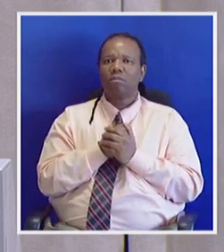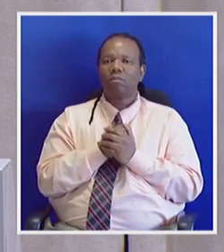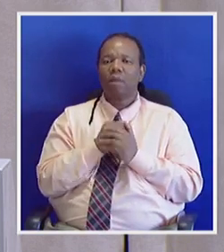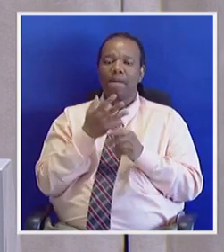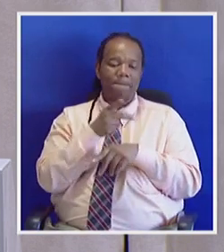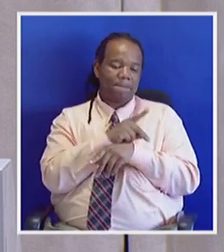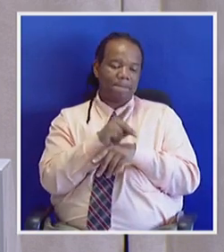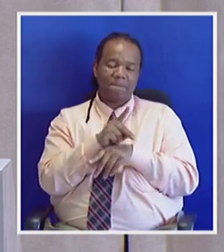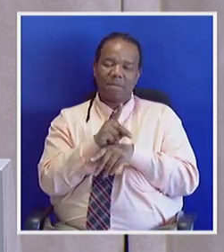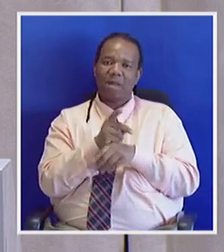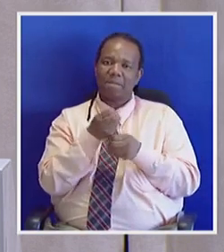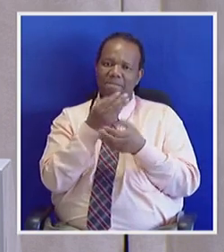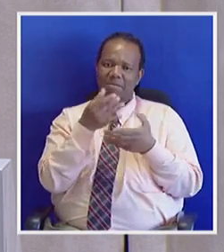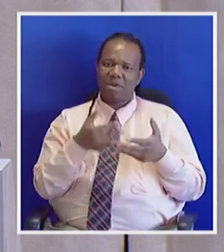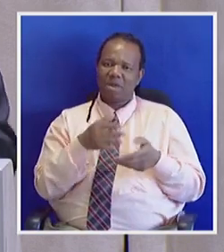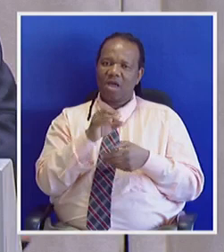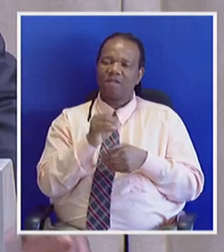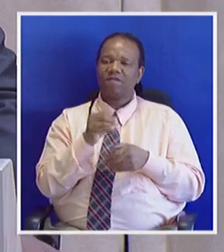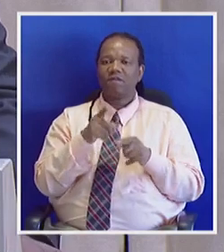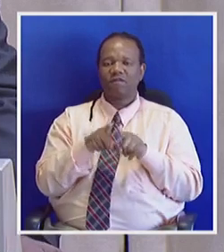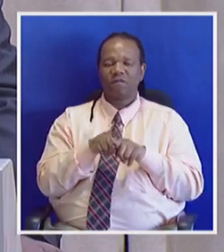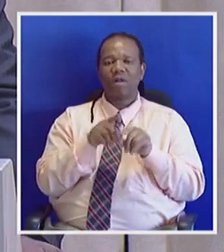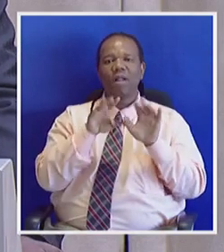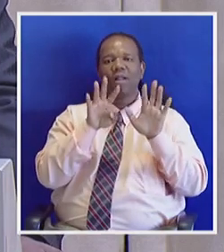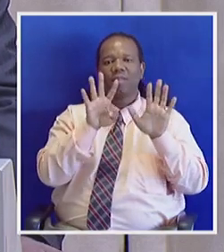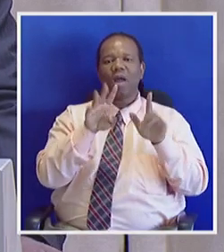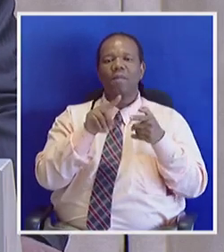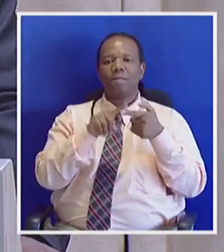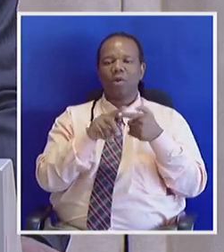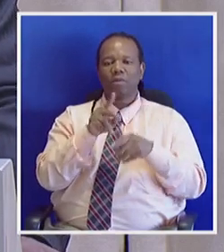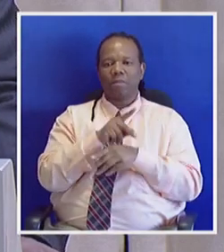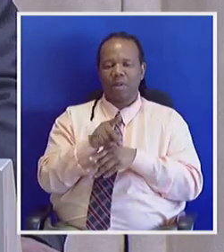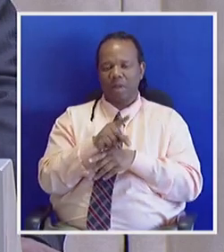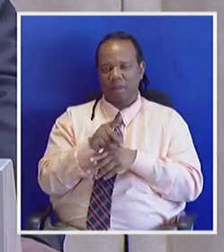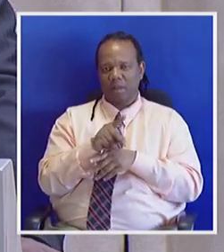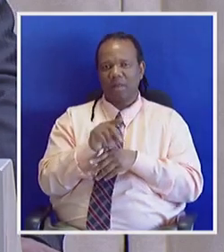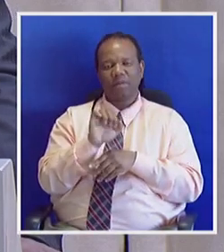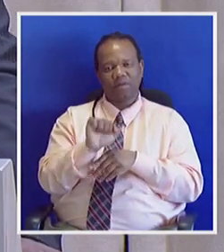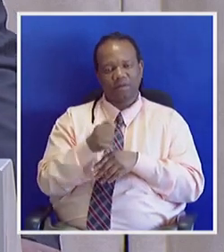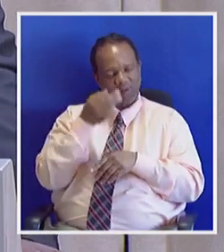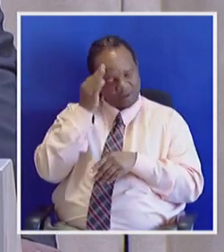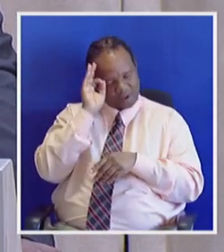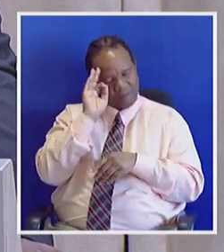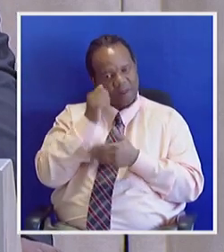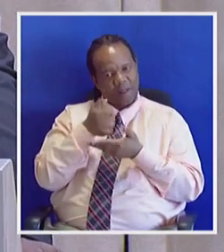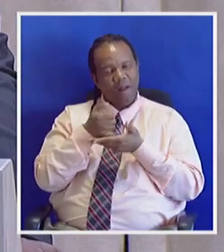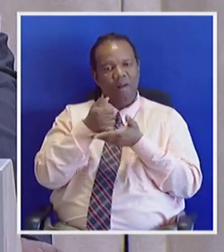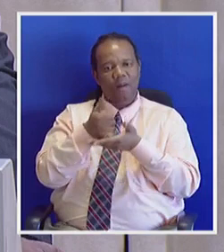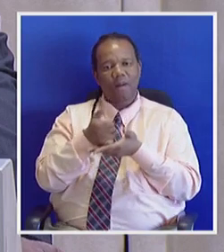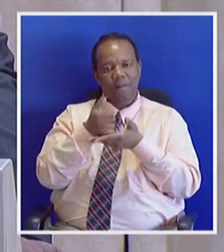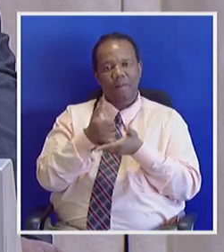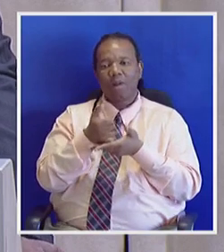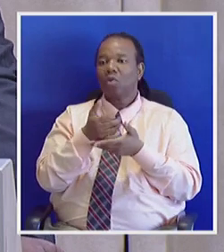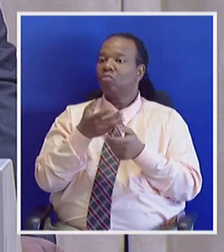plans, and one of those, which is the 9-point plan, which is a major intervention by government, seeks to unlock the